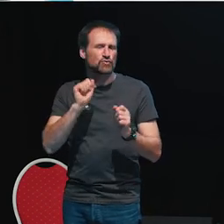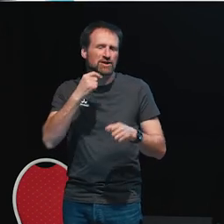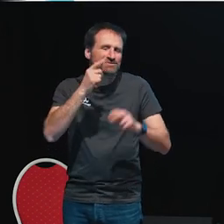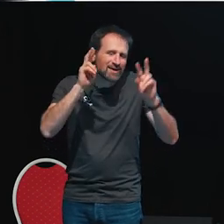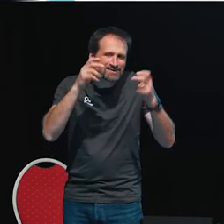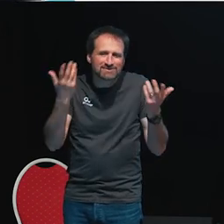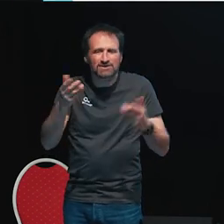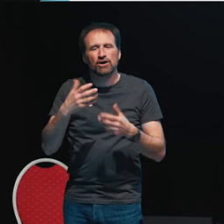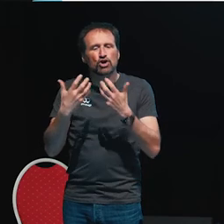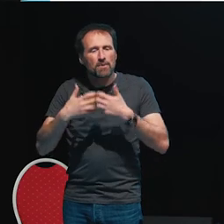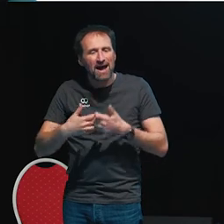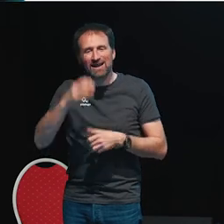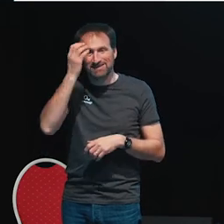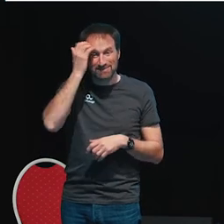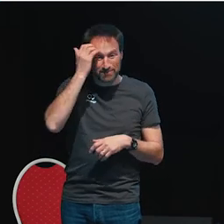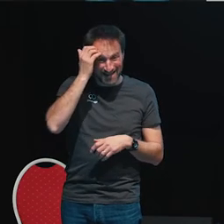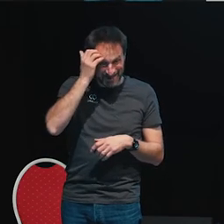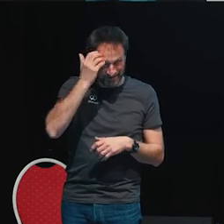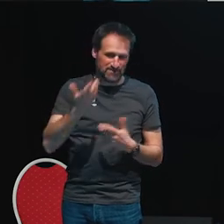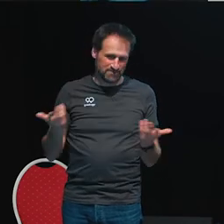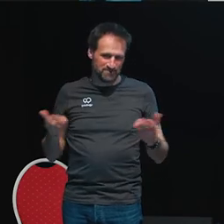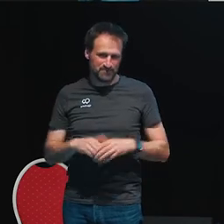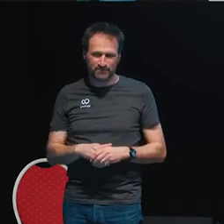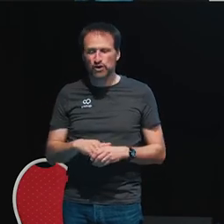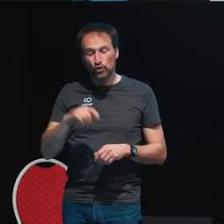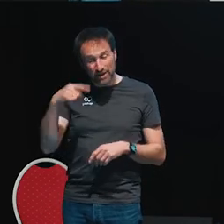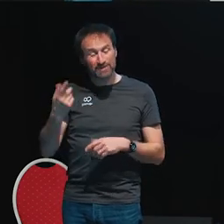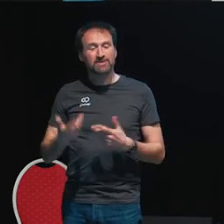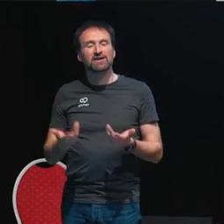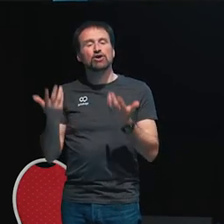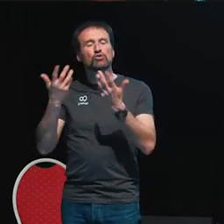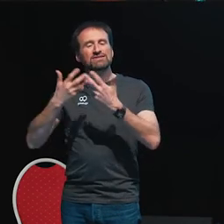And then we have what's called the resolver. Who knows what a resolver is?